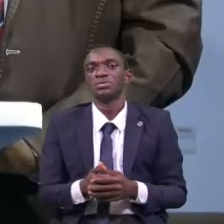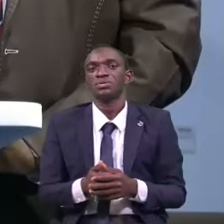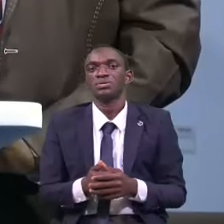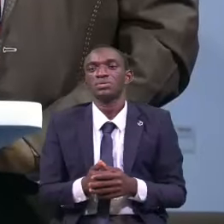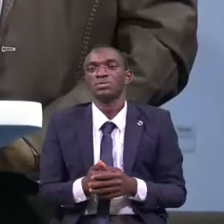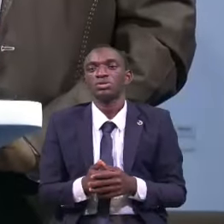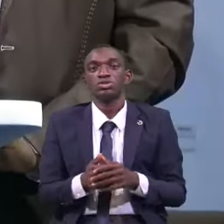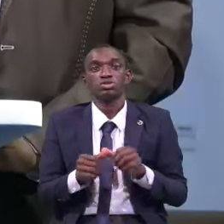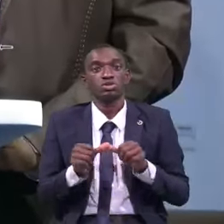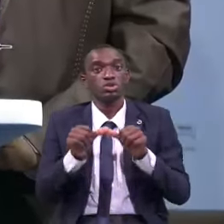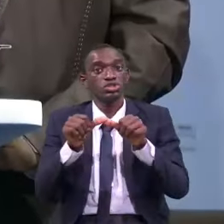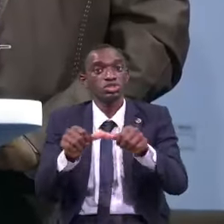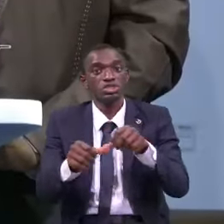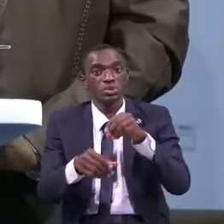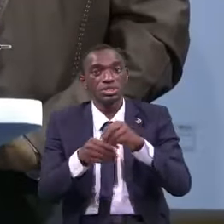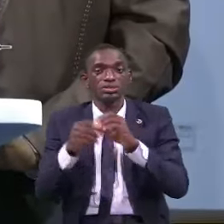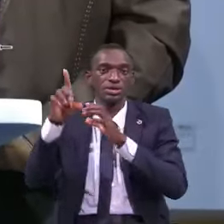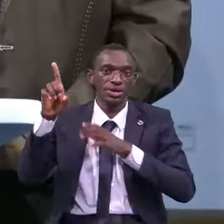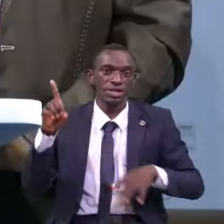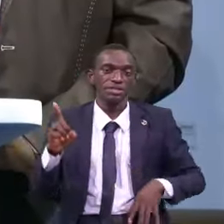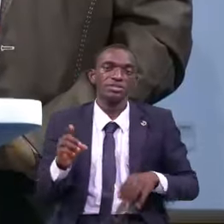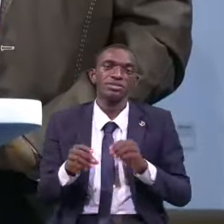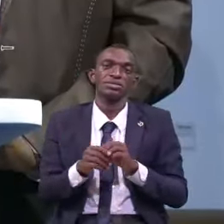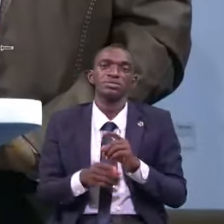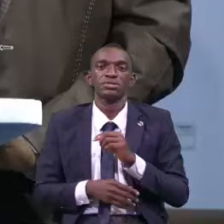To continue in your walk with the Lord.